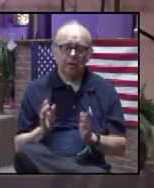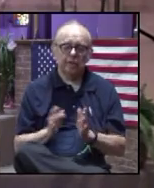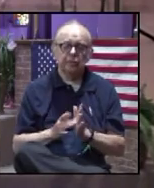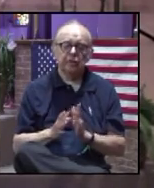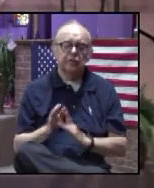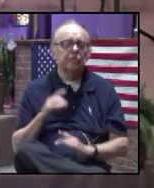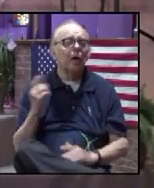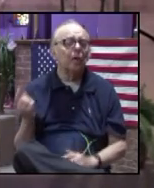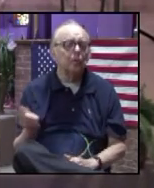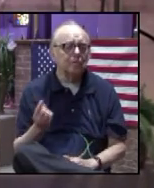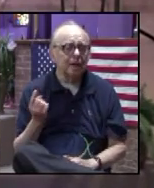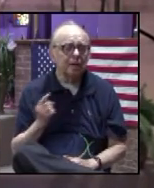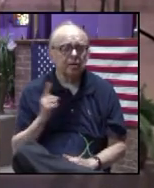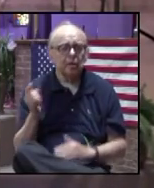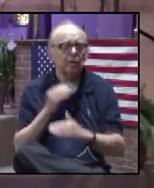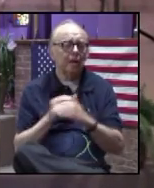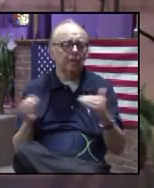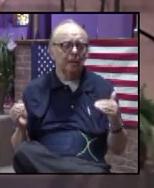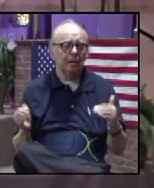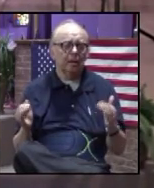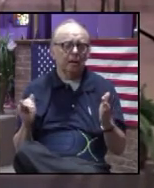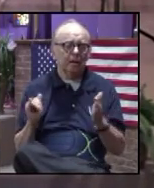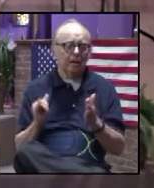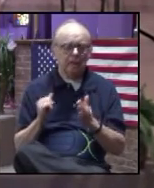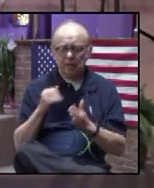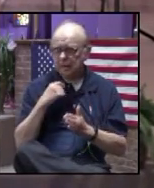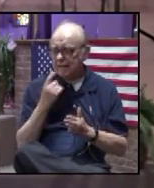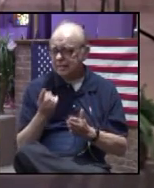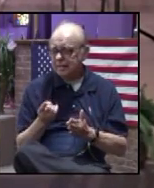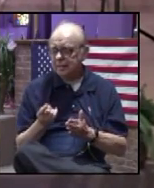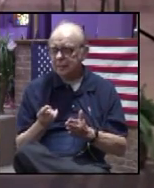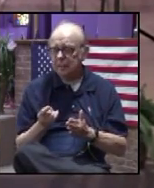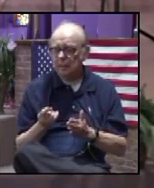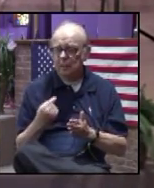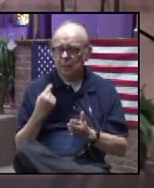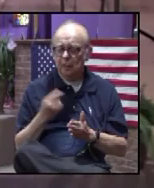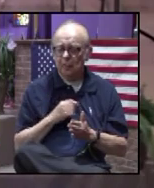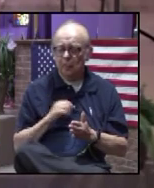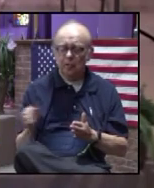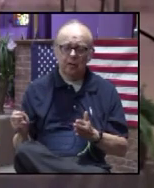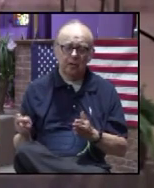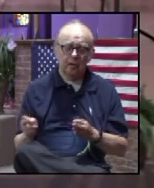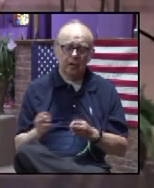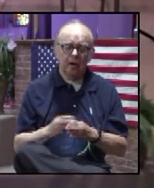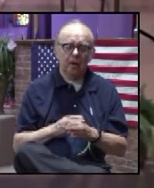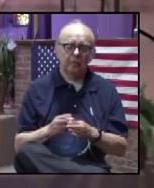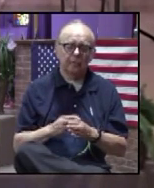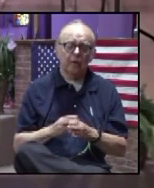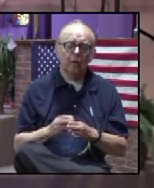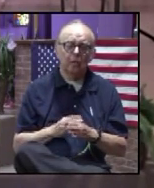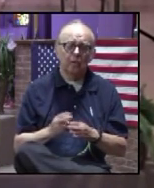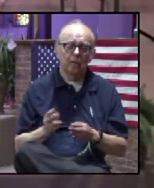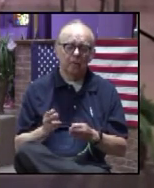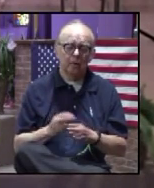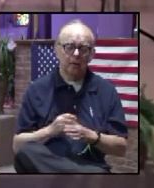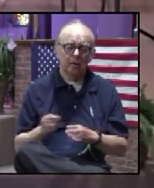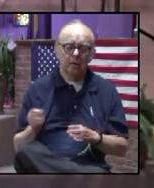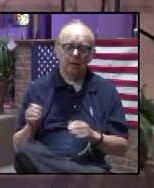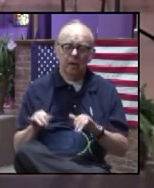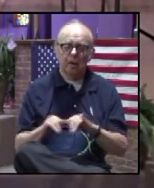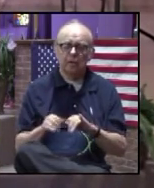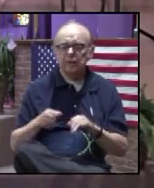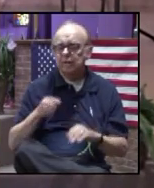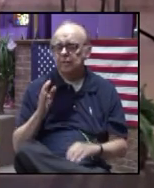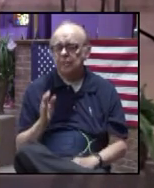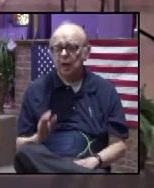only. And that's what he says. He says, we all fall short of the standard of